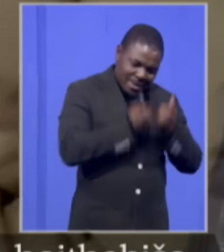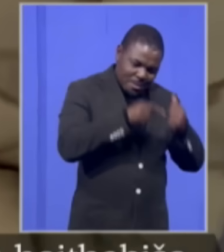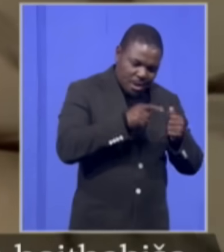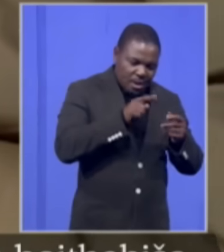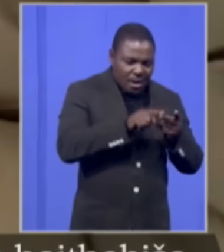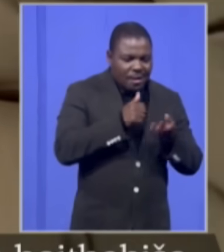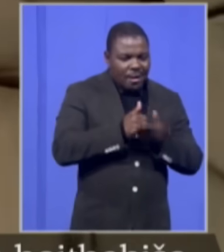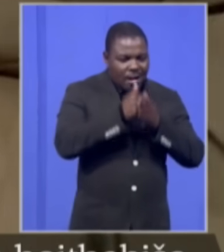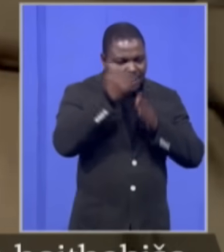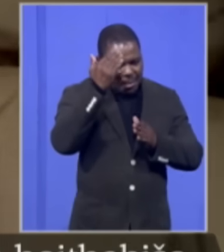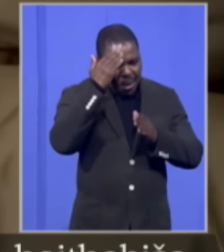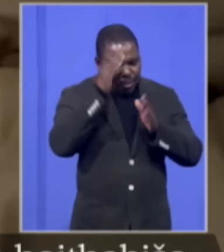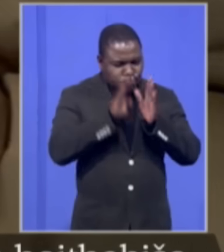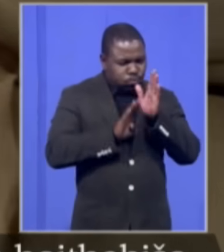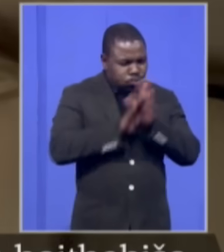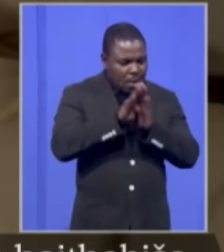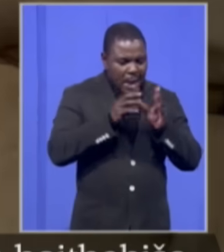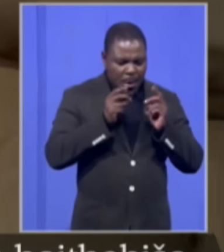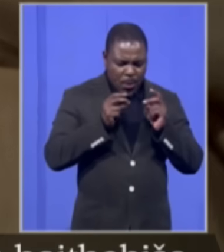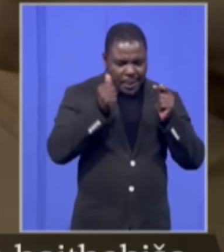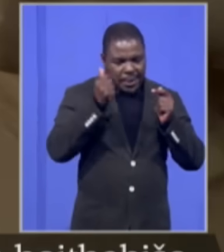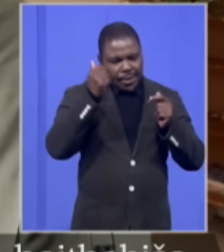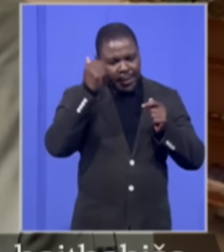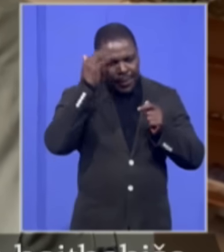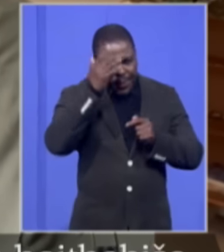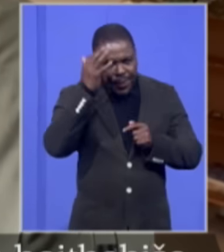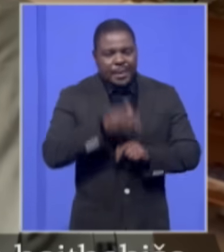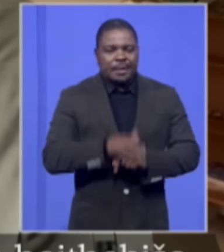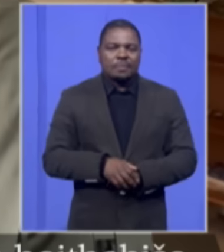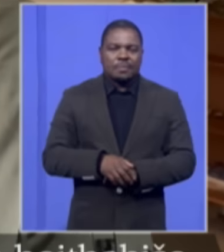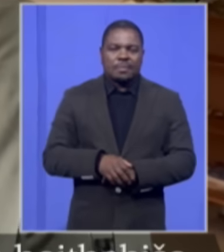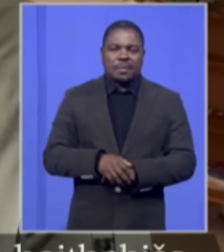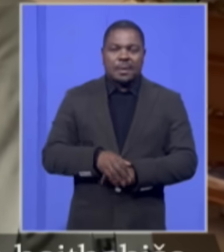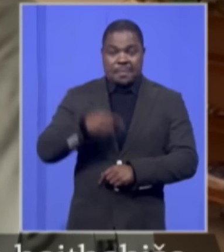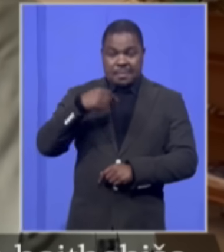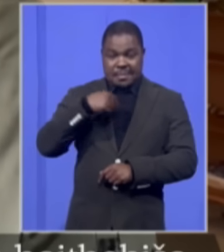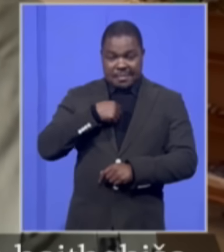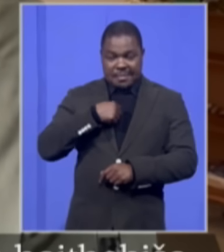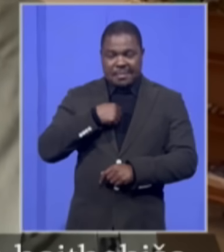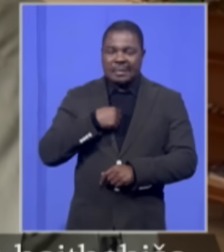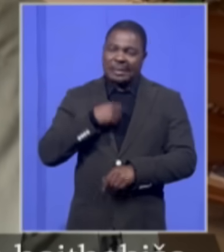bona gape le go nagana ka bjako. Se ke se tlhokang kudu ke